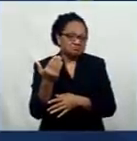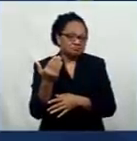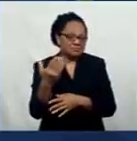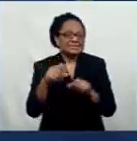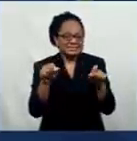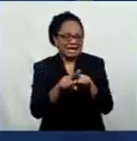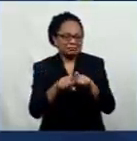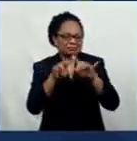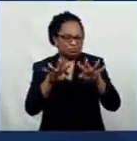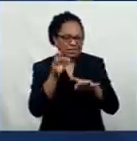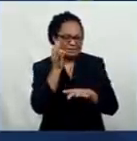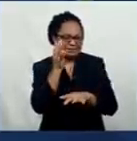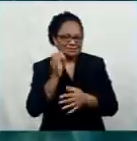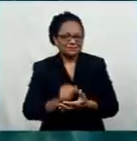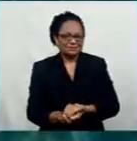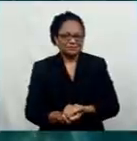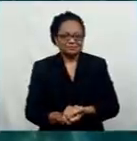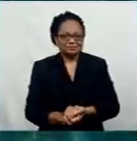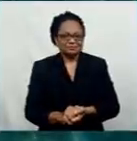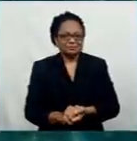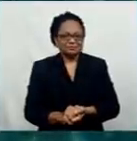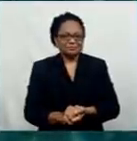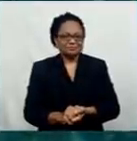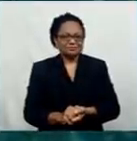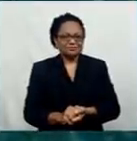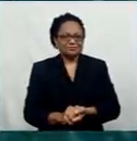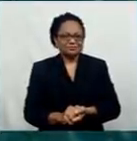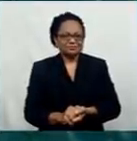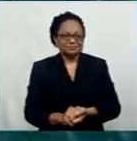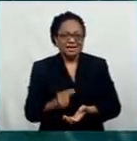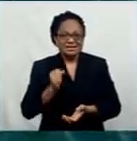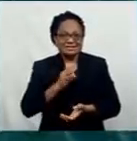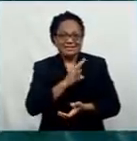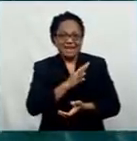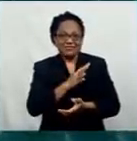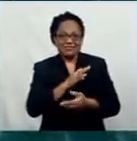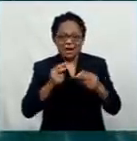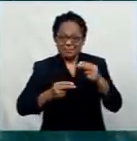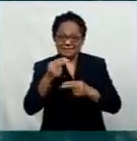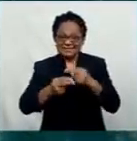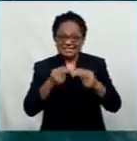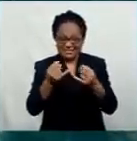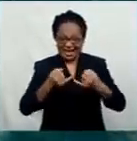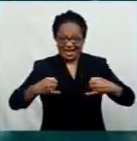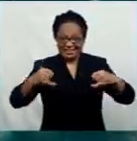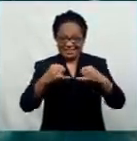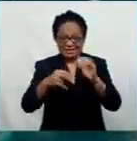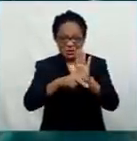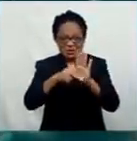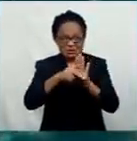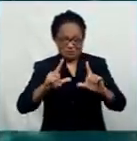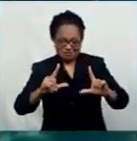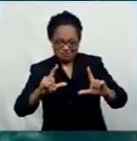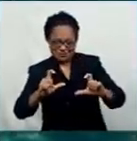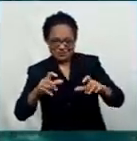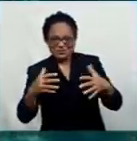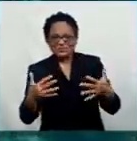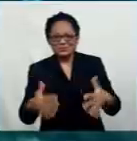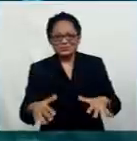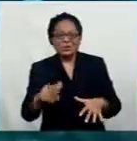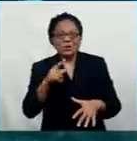similar conditions. And the staff of Plantation Island Resort took this underwater shot after